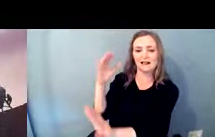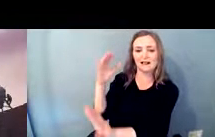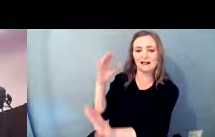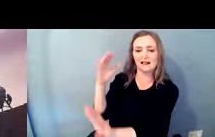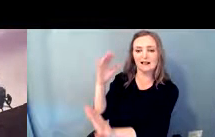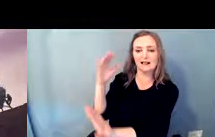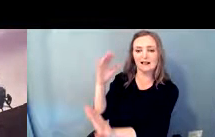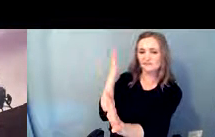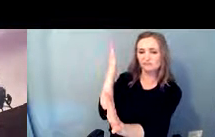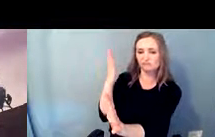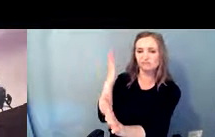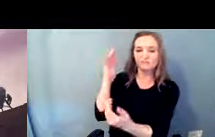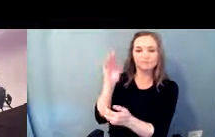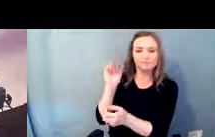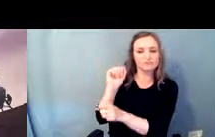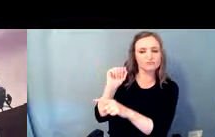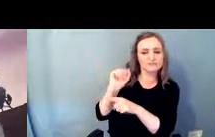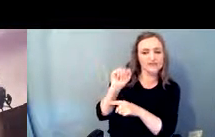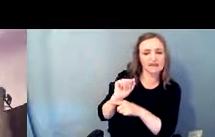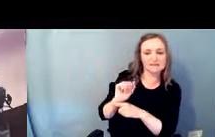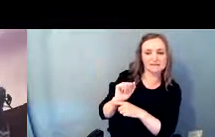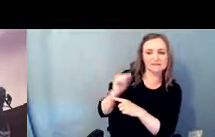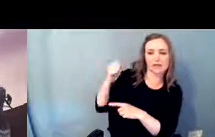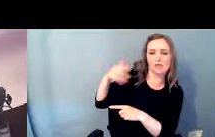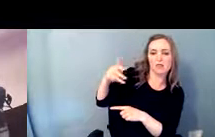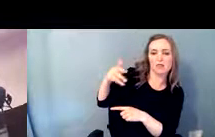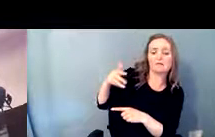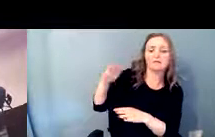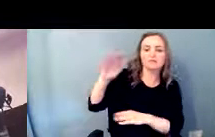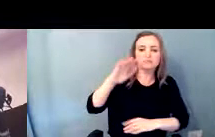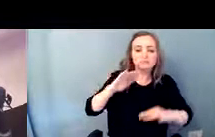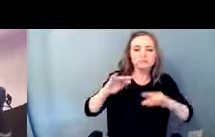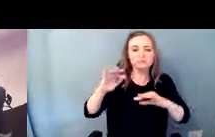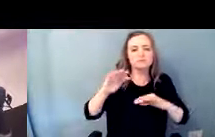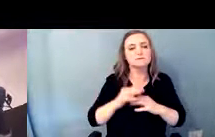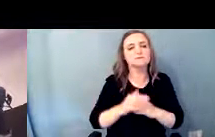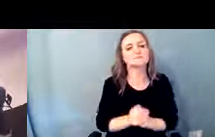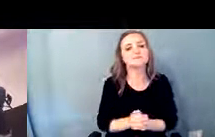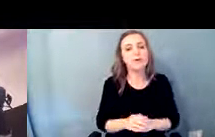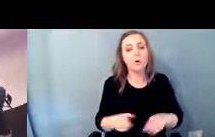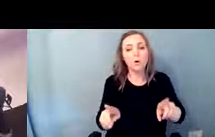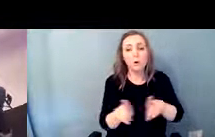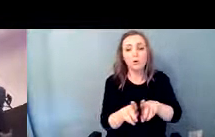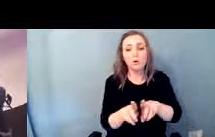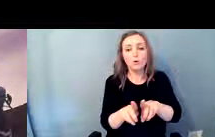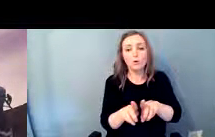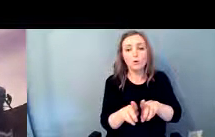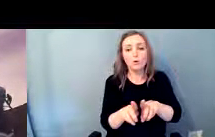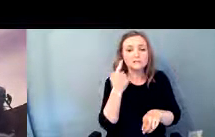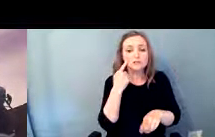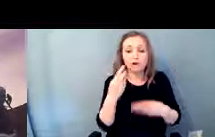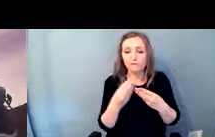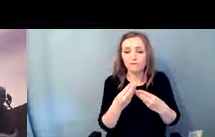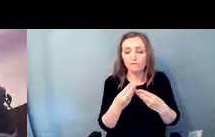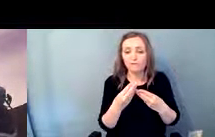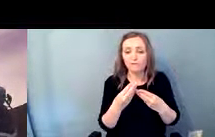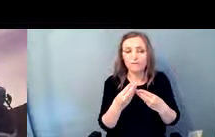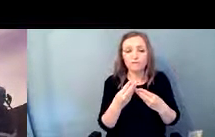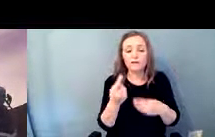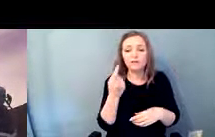clinically. And then we were very lucky that software companies very quickly came in and supported us